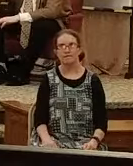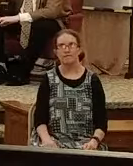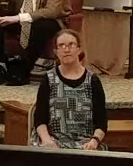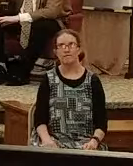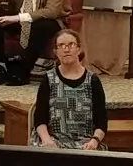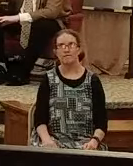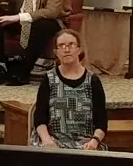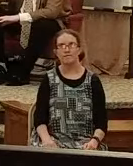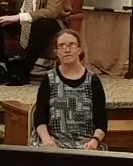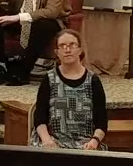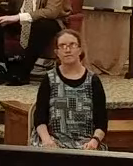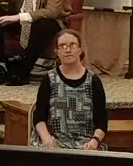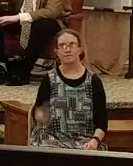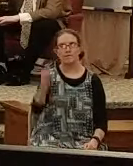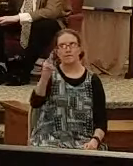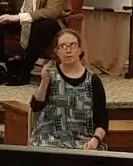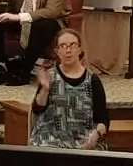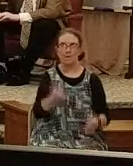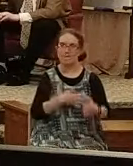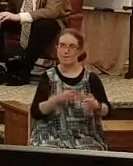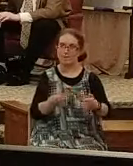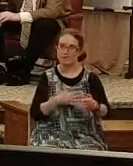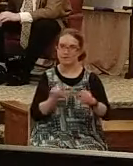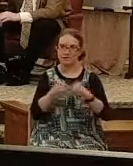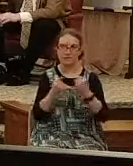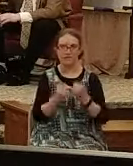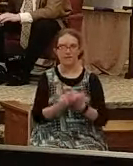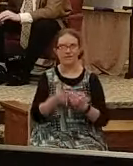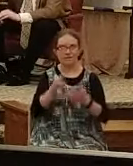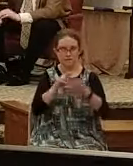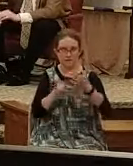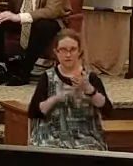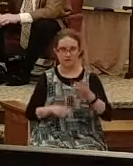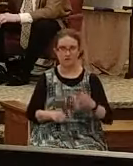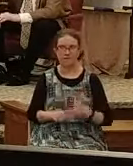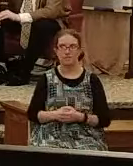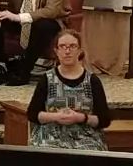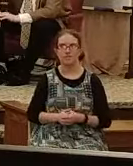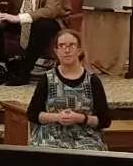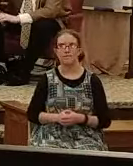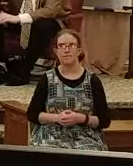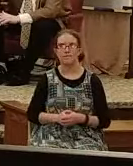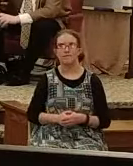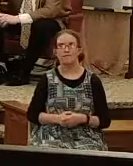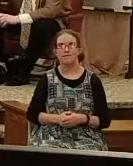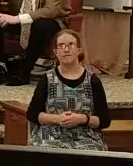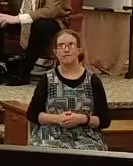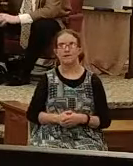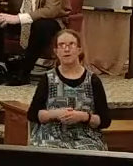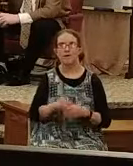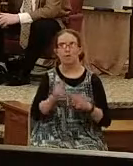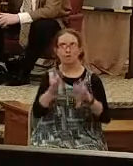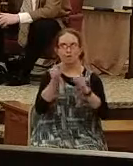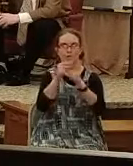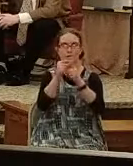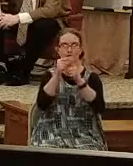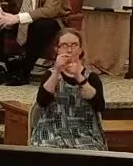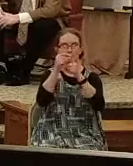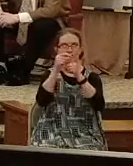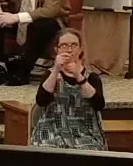the rock music industry, you can go back and read this. It's in there. I have read it in their own words. Amen.